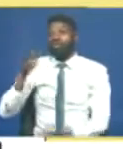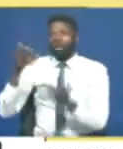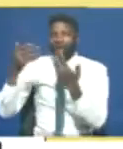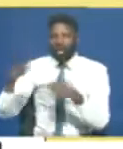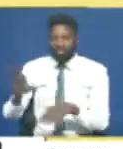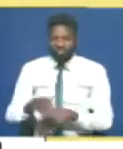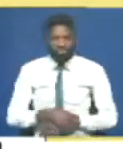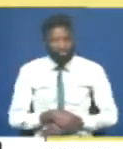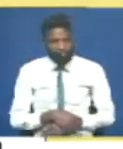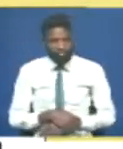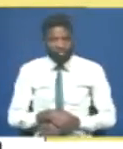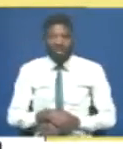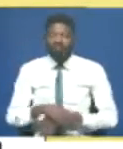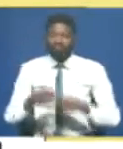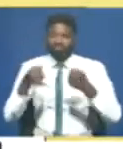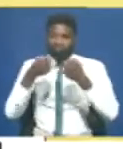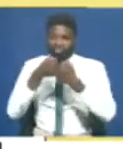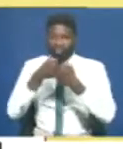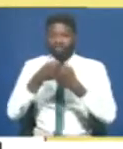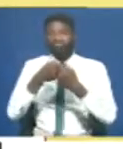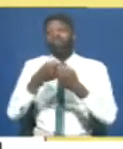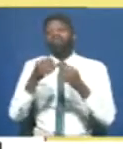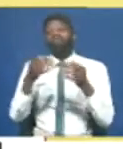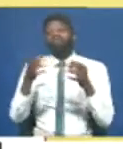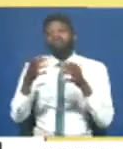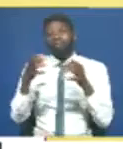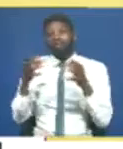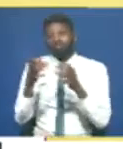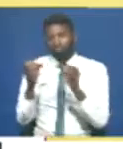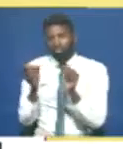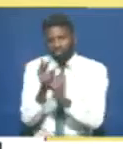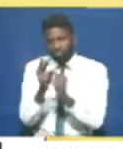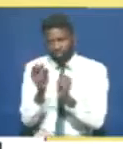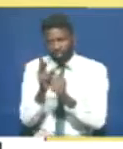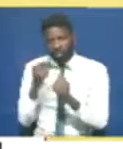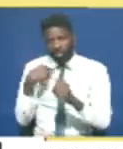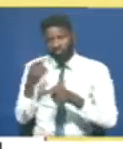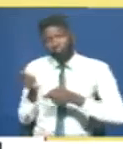the game through a penalty corner in the first quarter of the highly paced match.